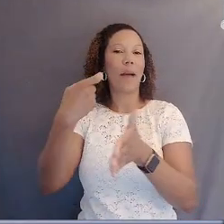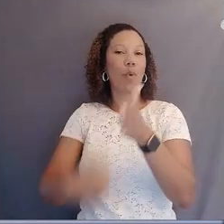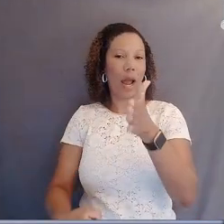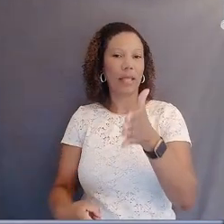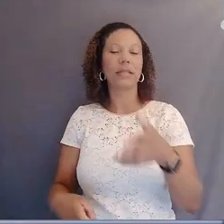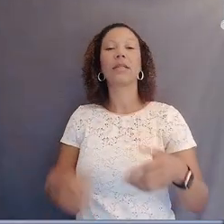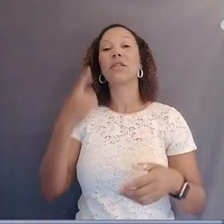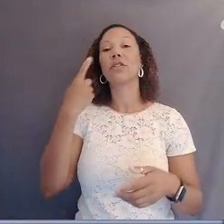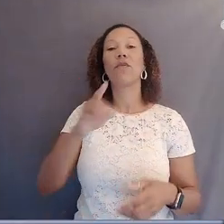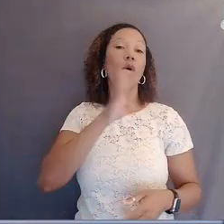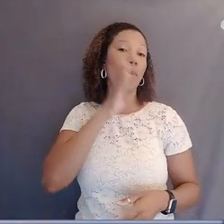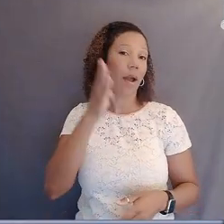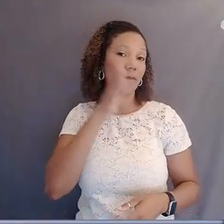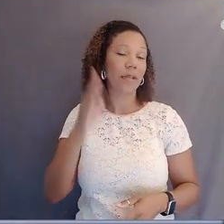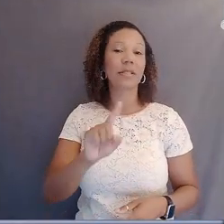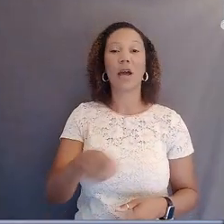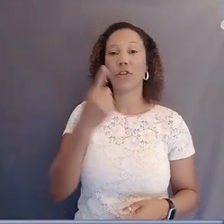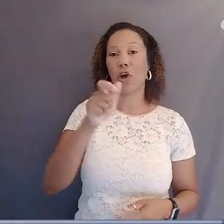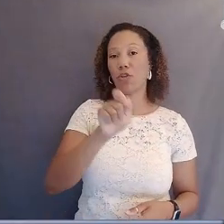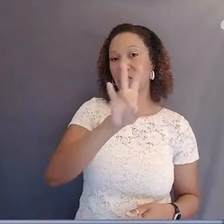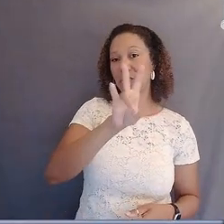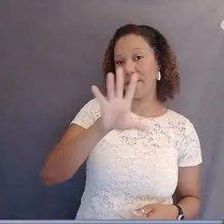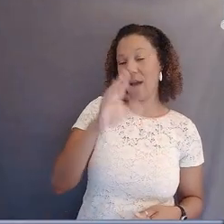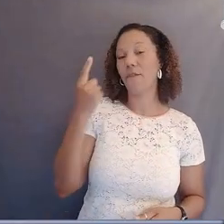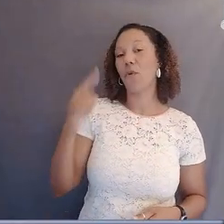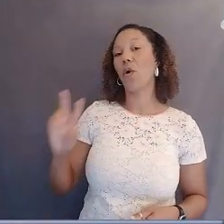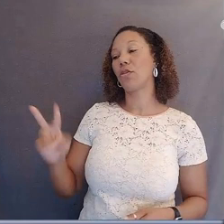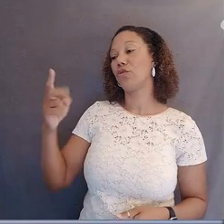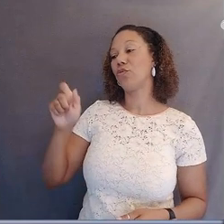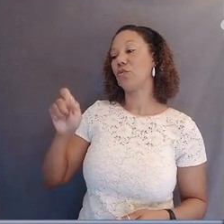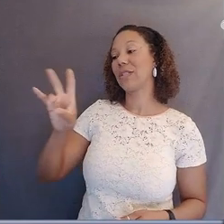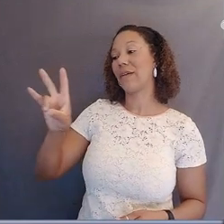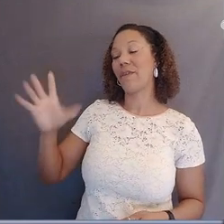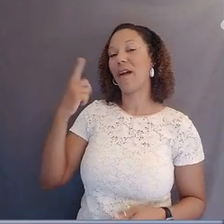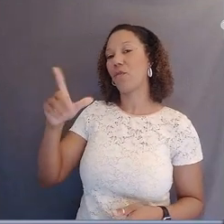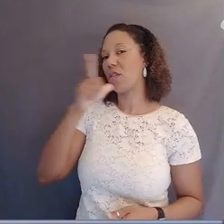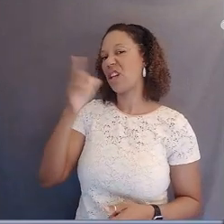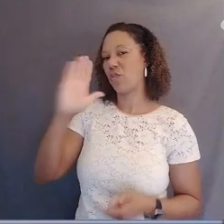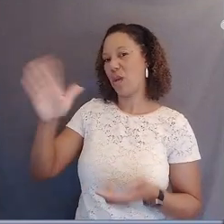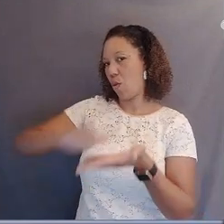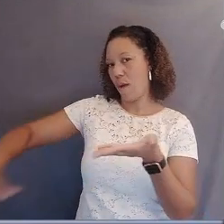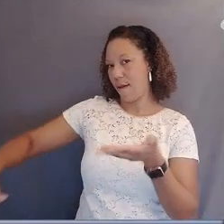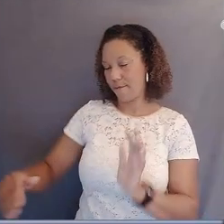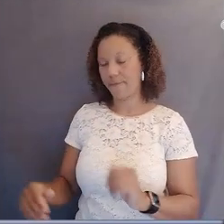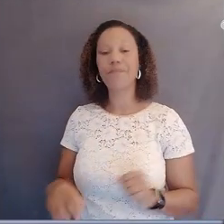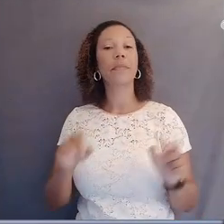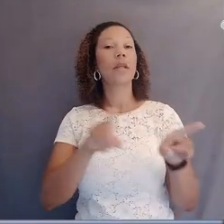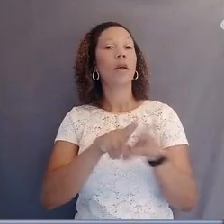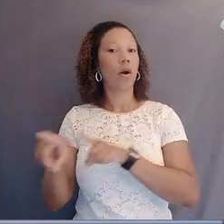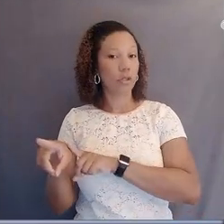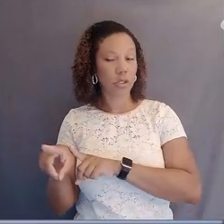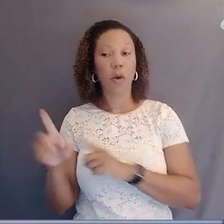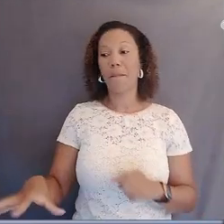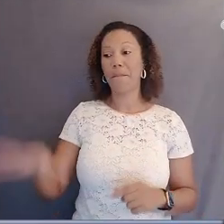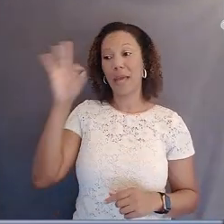either $1.75 for breakfast or $2.75 for lunch. And also the curbside meal service